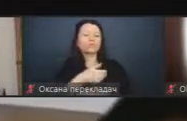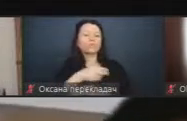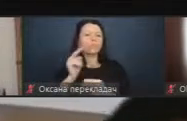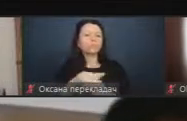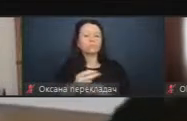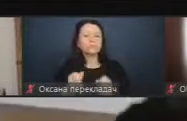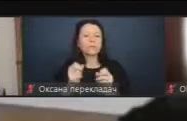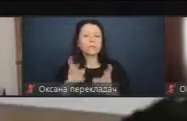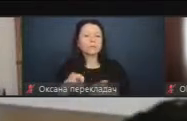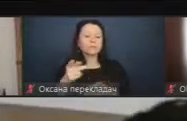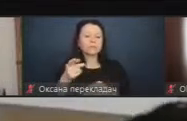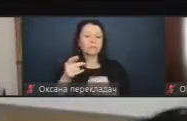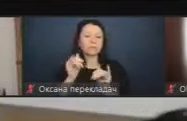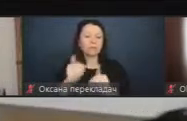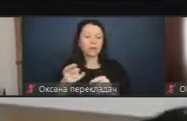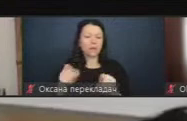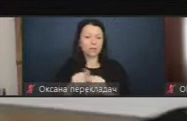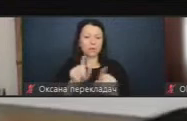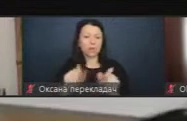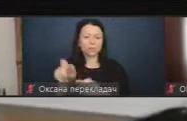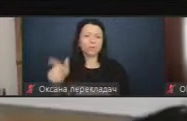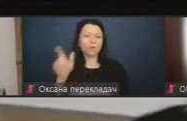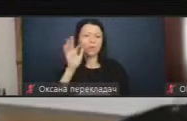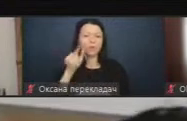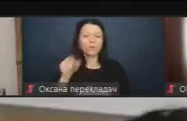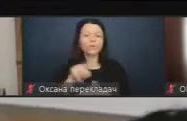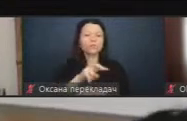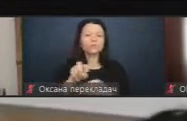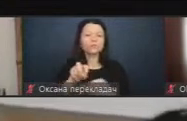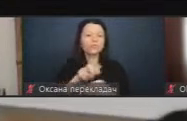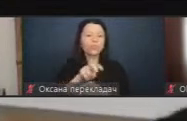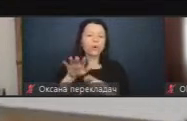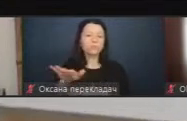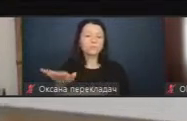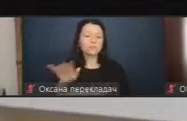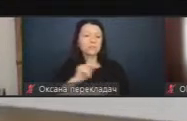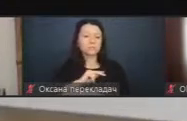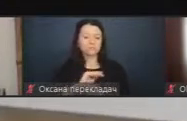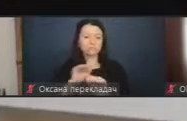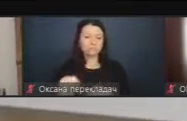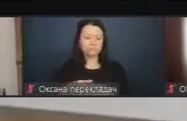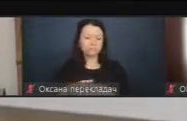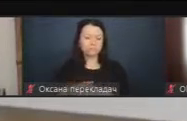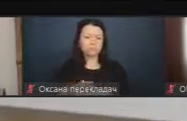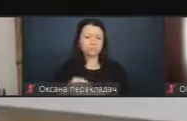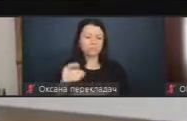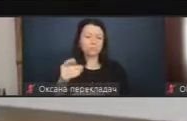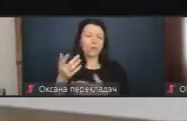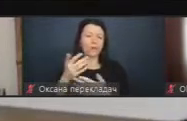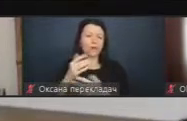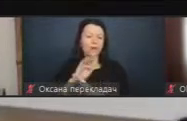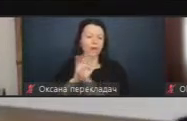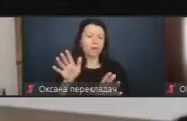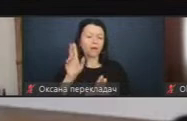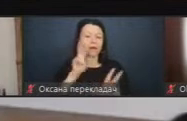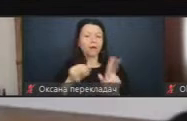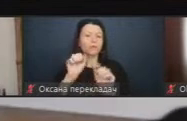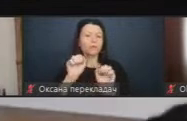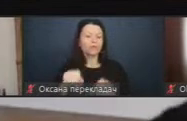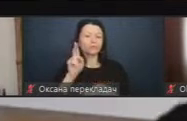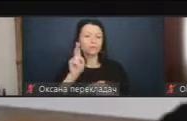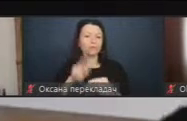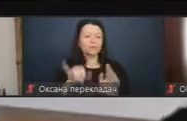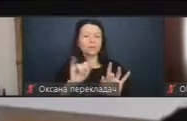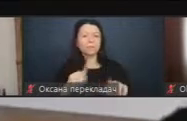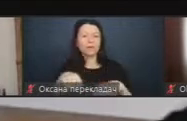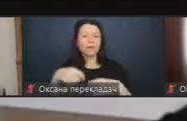And for now, I think I will stop there and hand back to the moderator and the other speakers. So